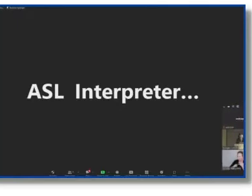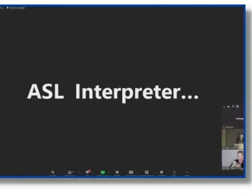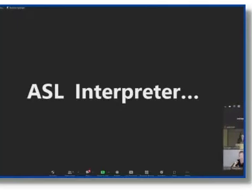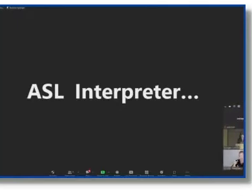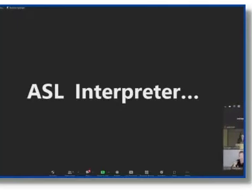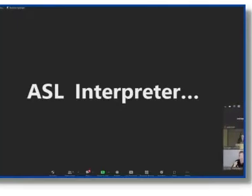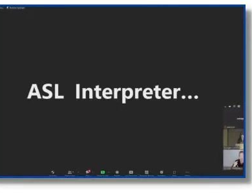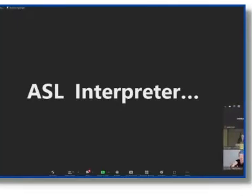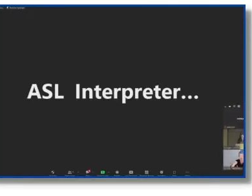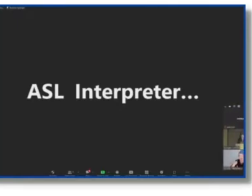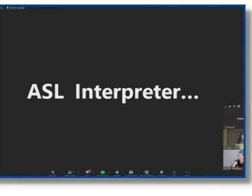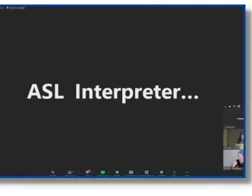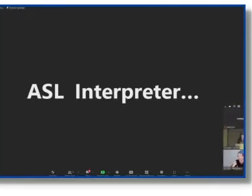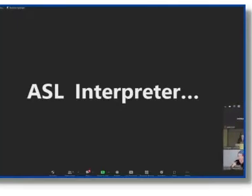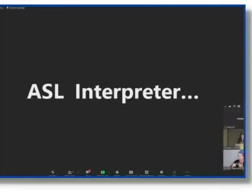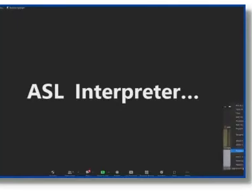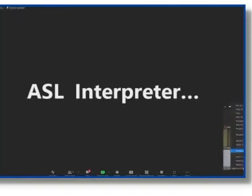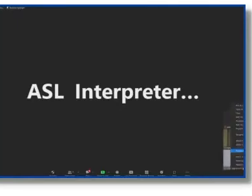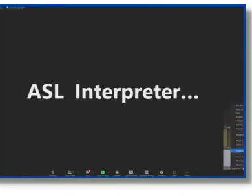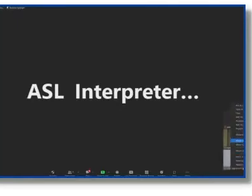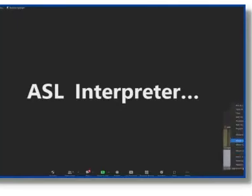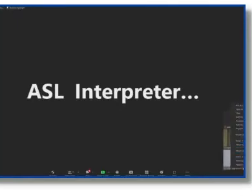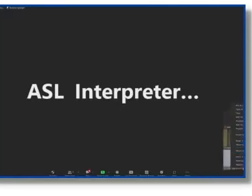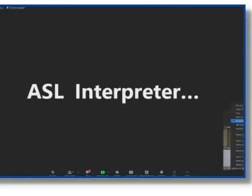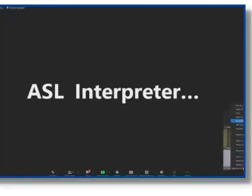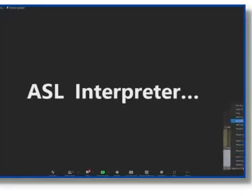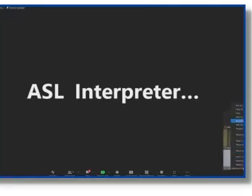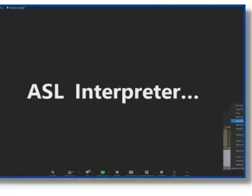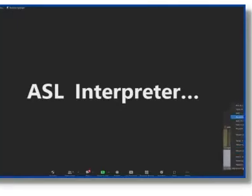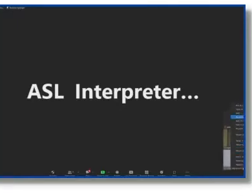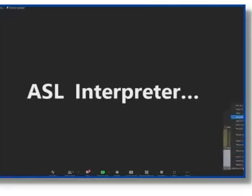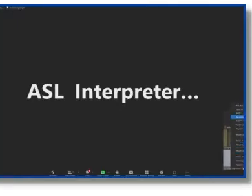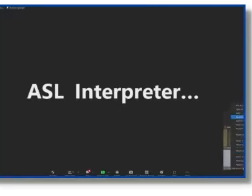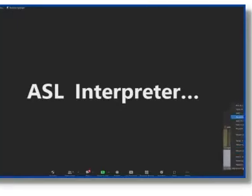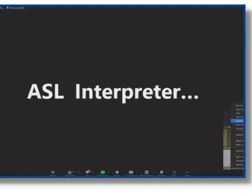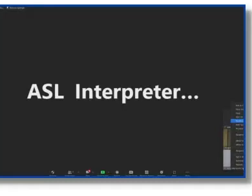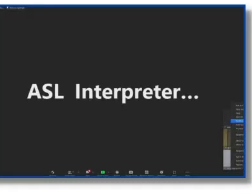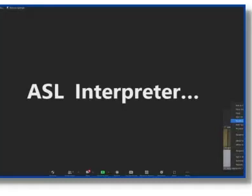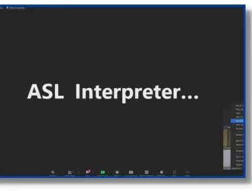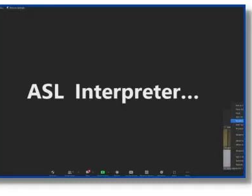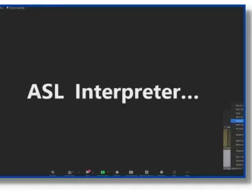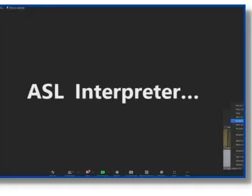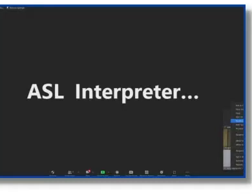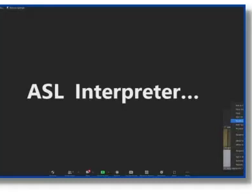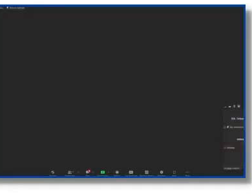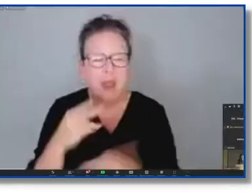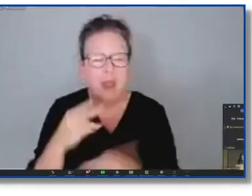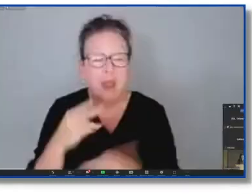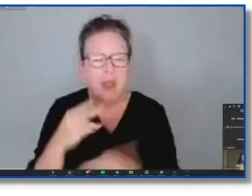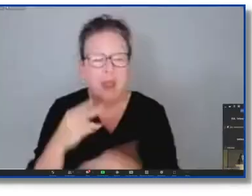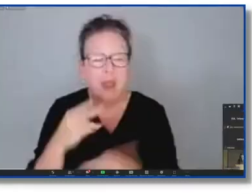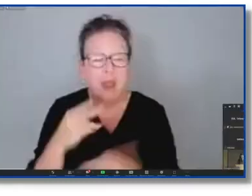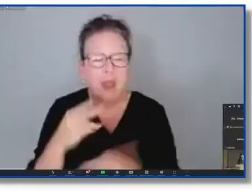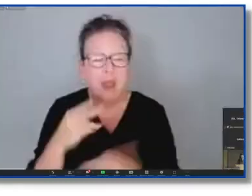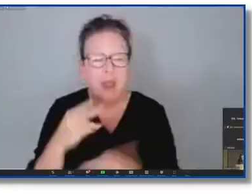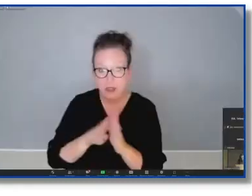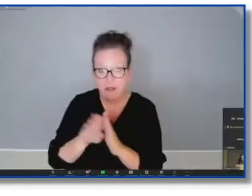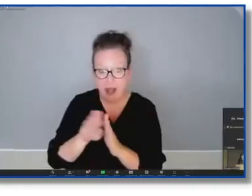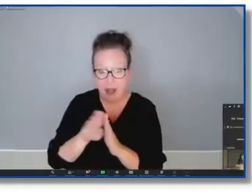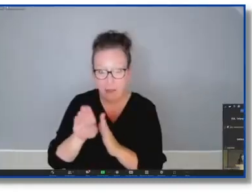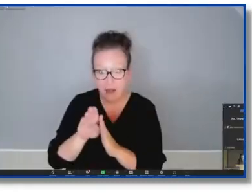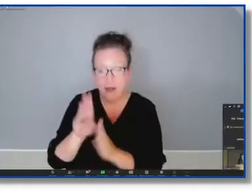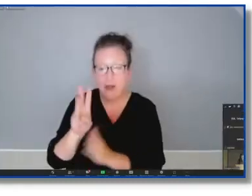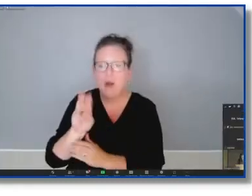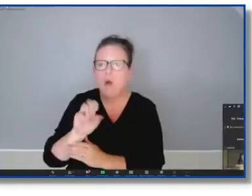Jose Javier Gonzalez Ortiz. I'd like to thank Parallel Development, Will Pickering,